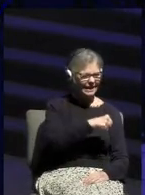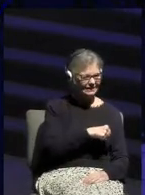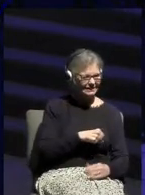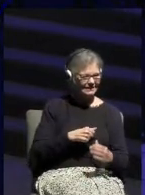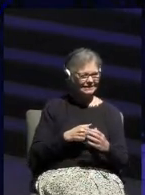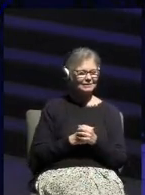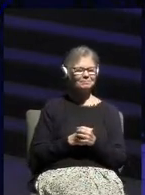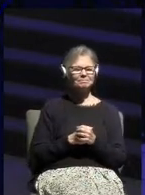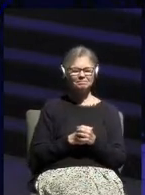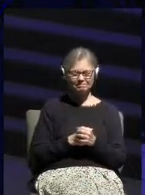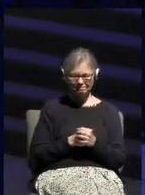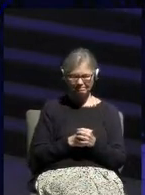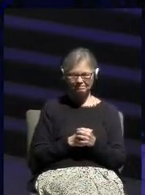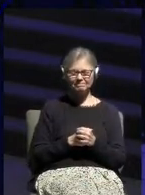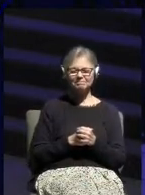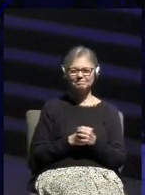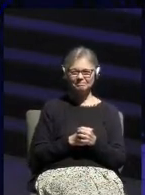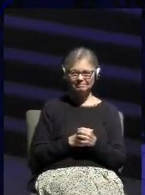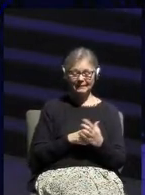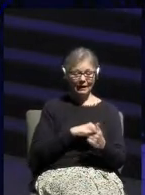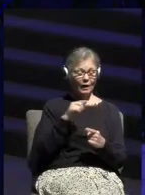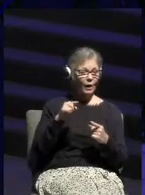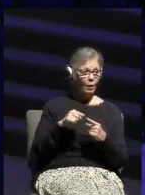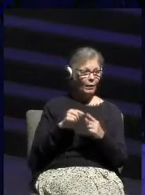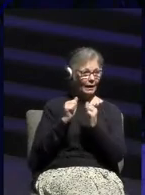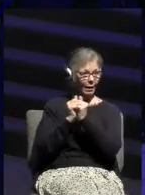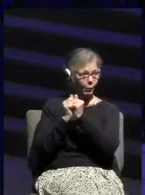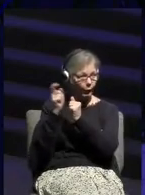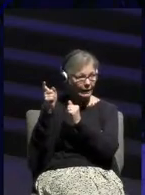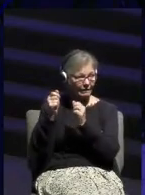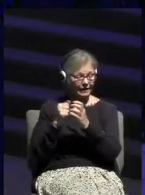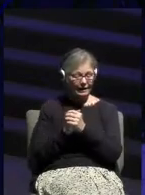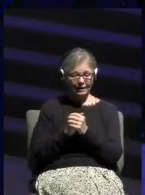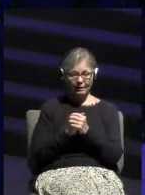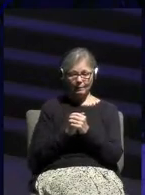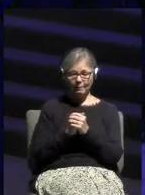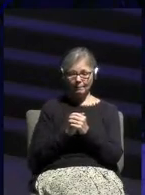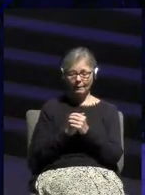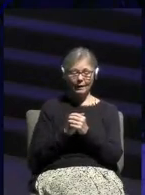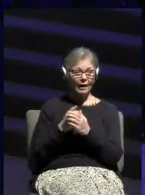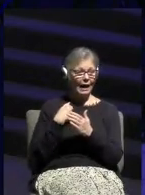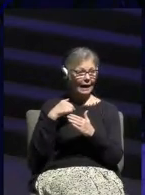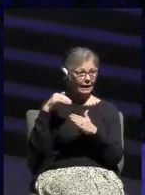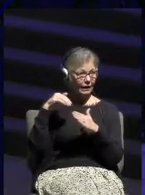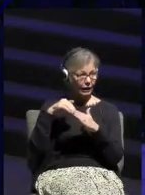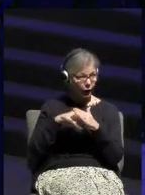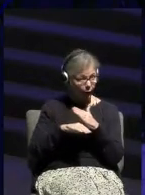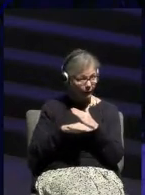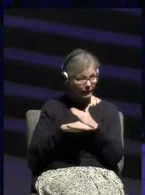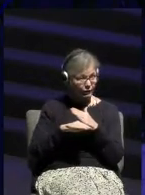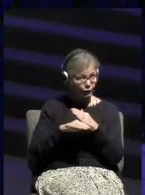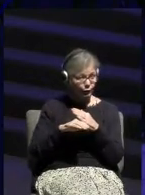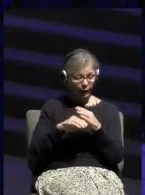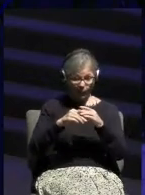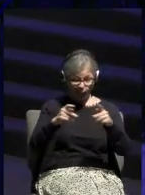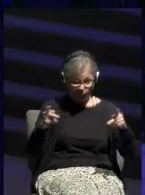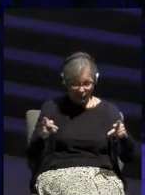that God's dwelling is not a place where an individual might go, but it's a